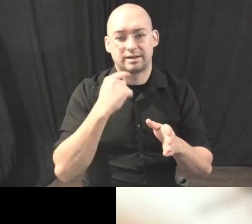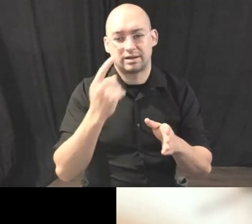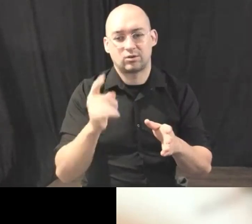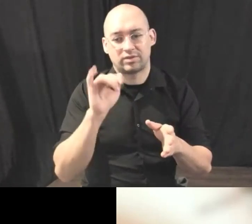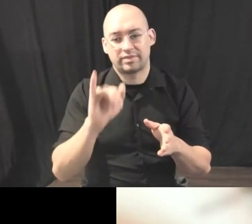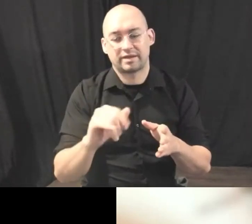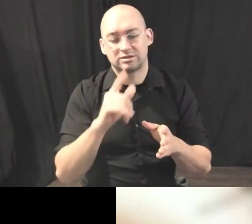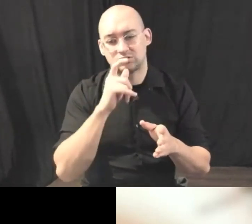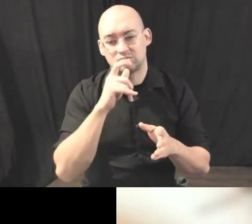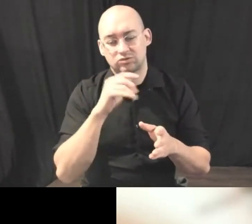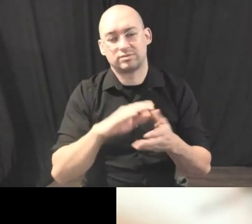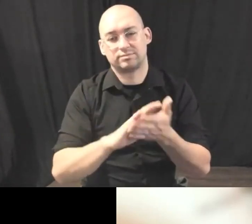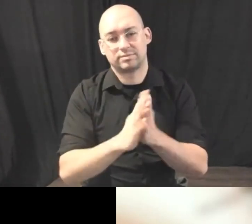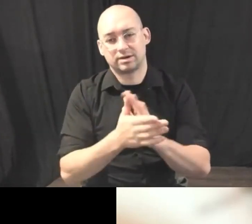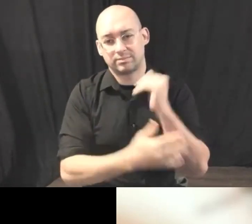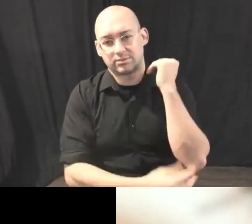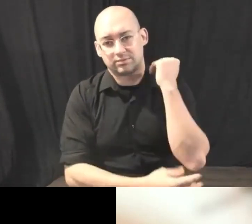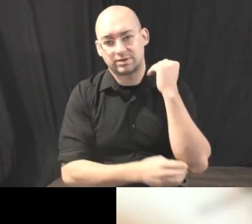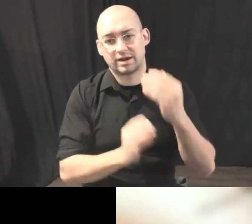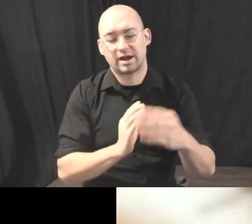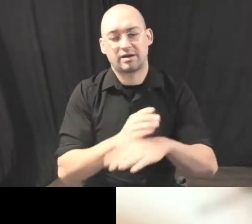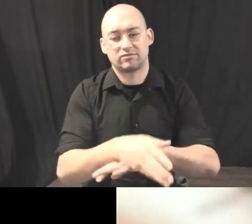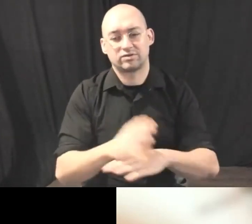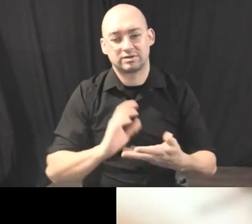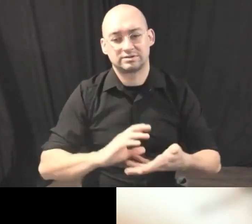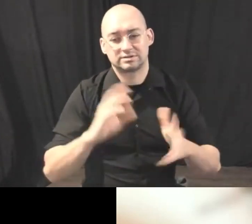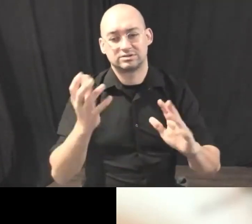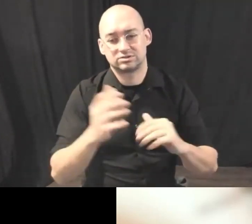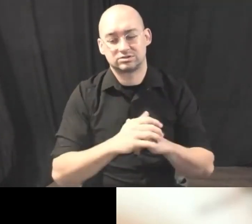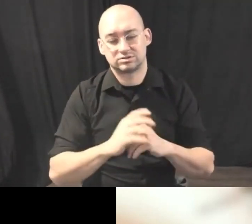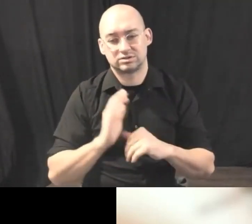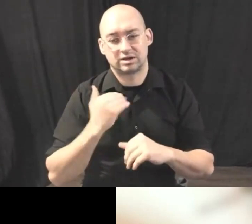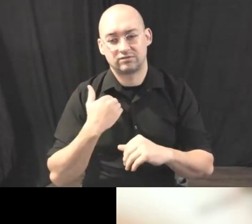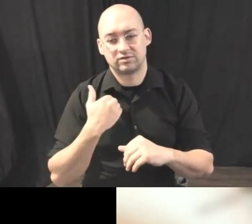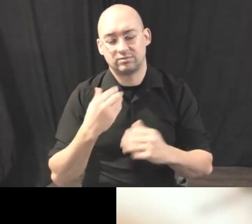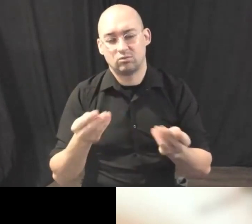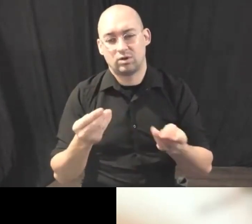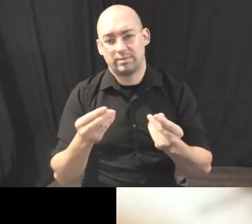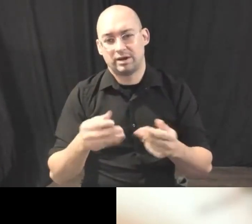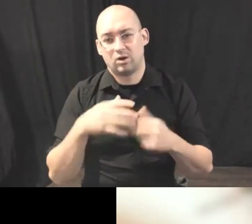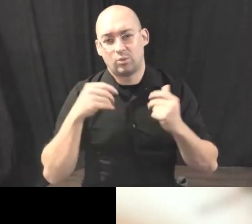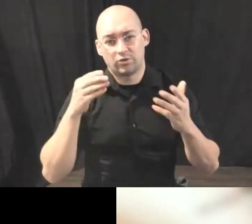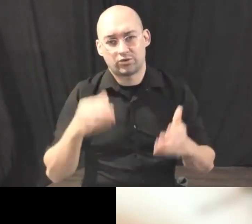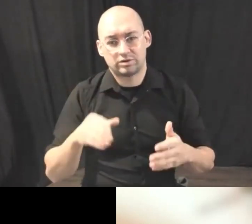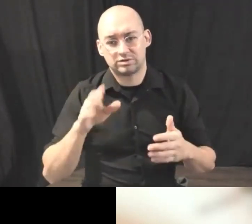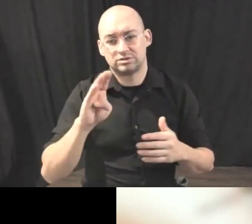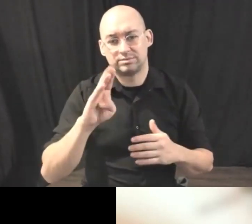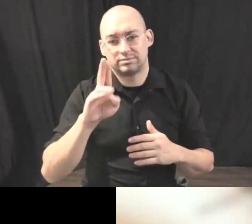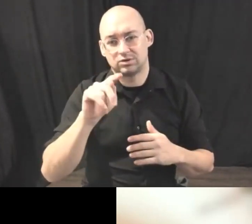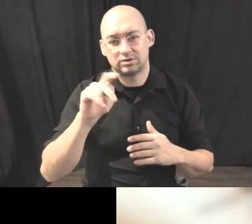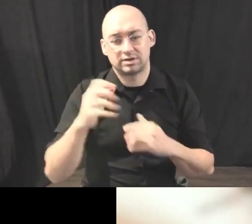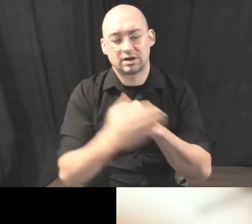into poverty post-disaster. We have property owners, for example, in Butte County, still